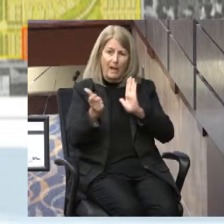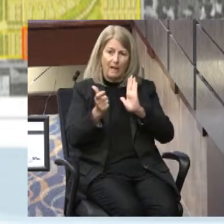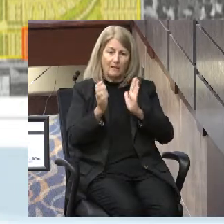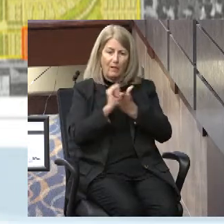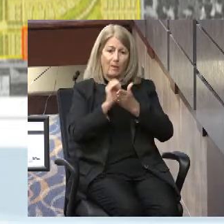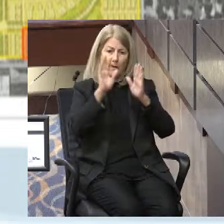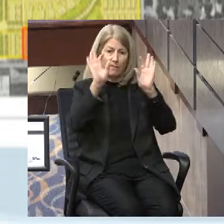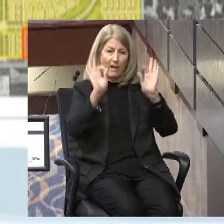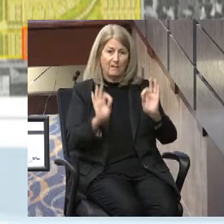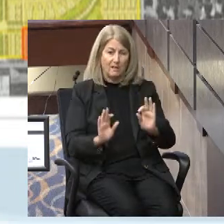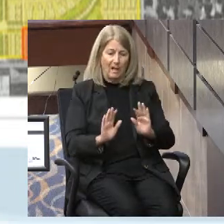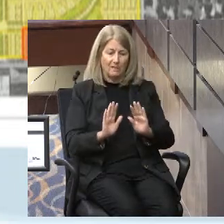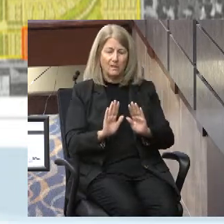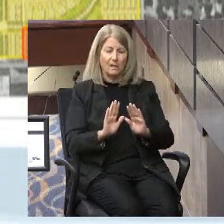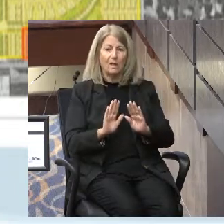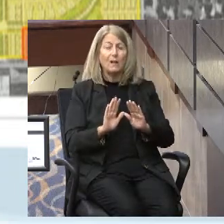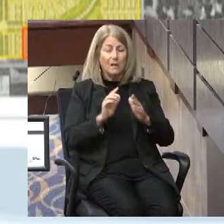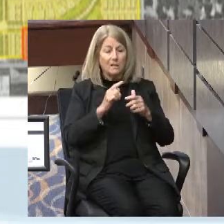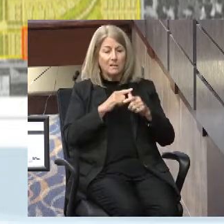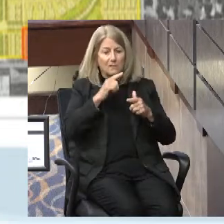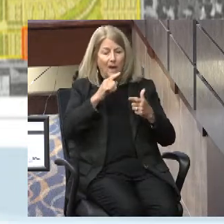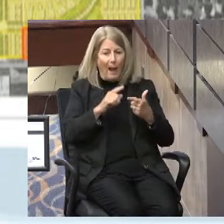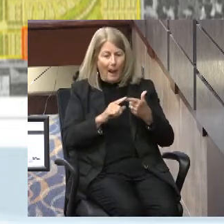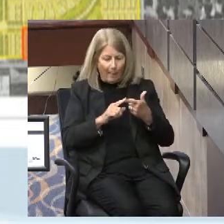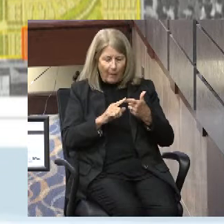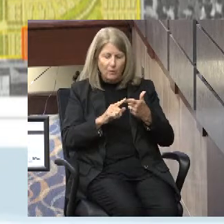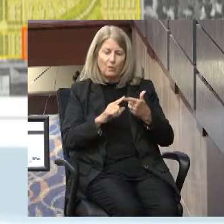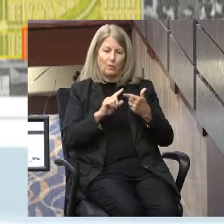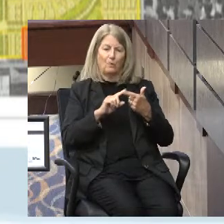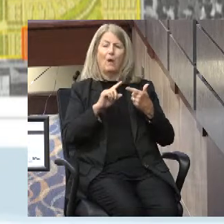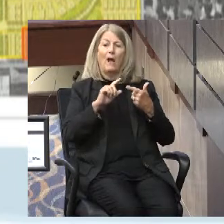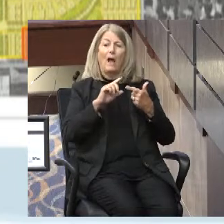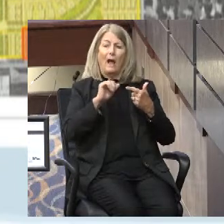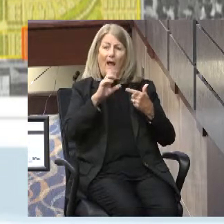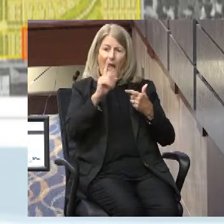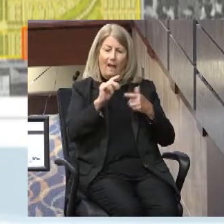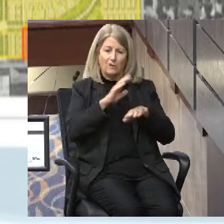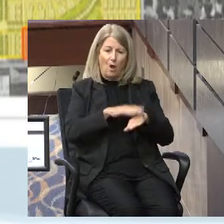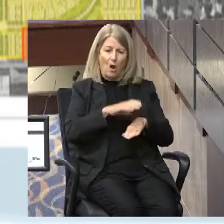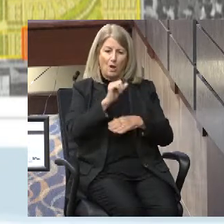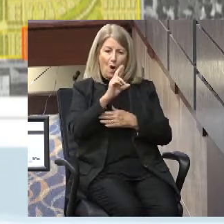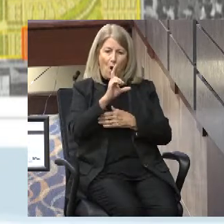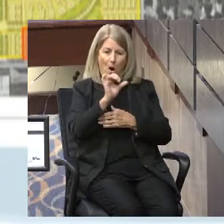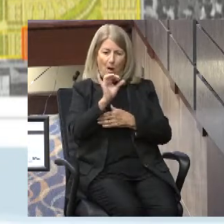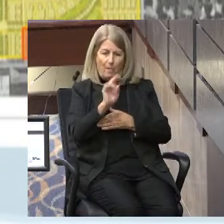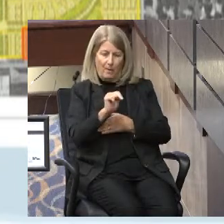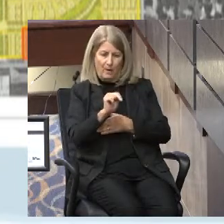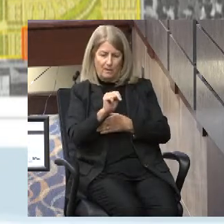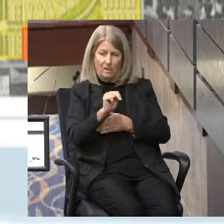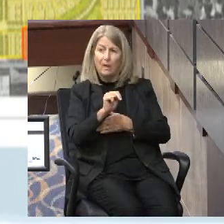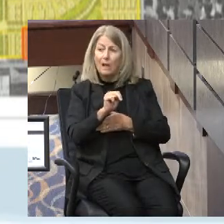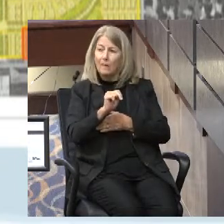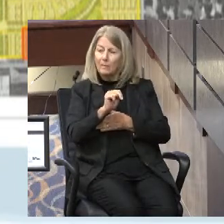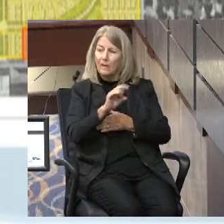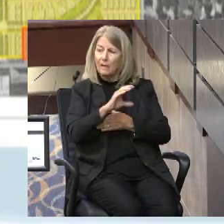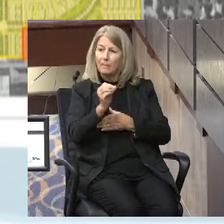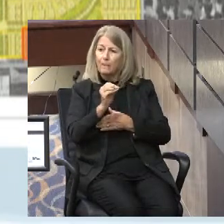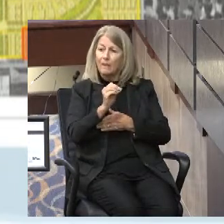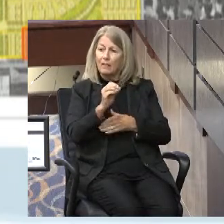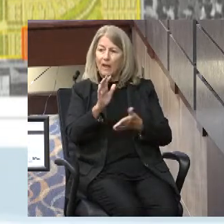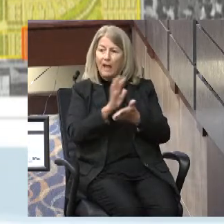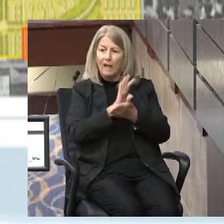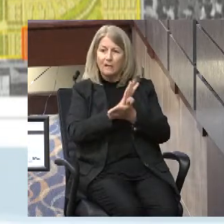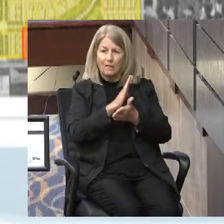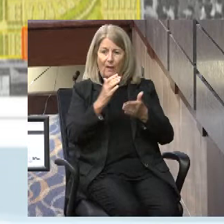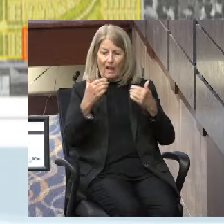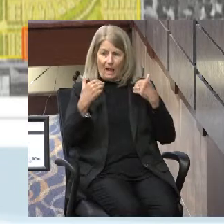toward the goal of acting on our carbon footprint. Now, the handout has guidelines about building electric-only